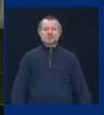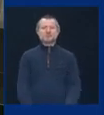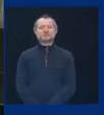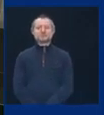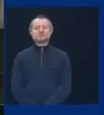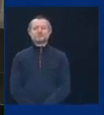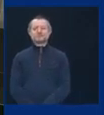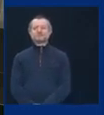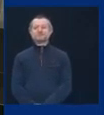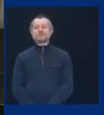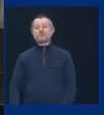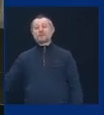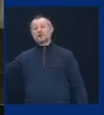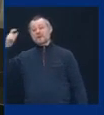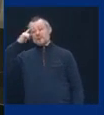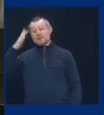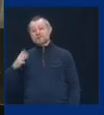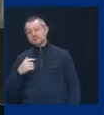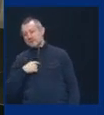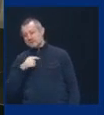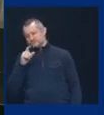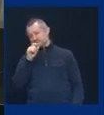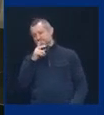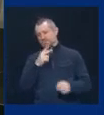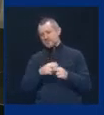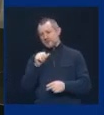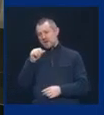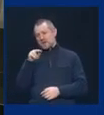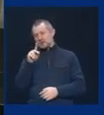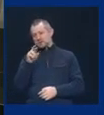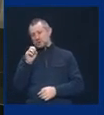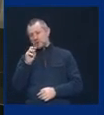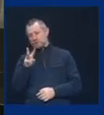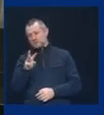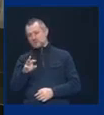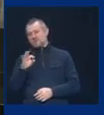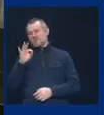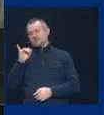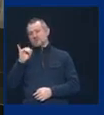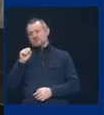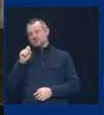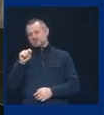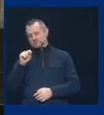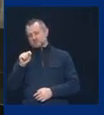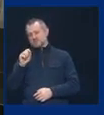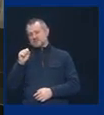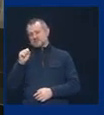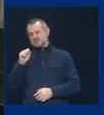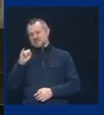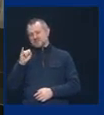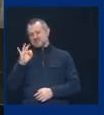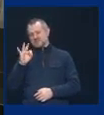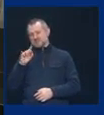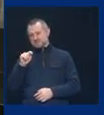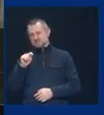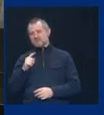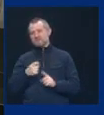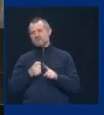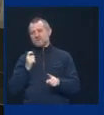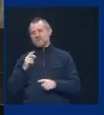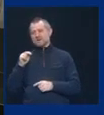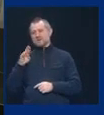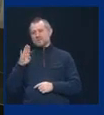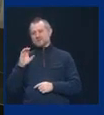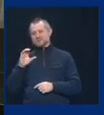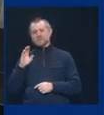Governor, you now have Andrew Siff from NBC4. Andrew, your line is now open. Please unmute your microphone. Good afternoon,